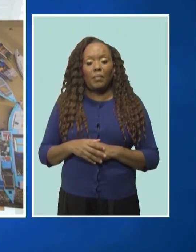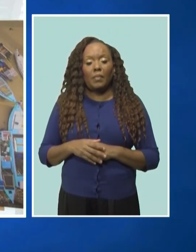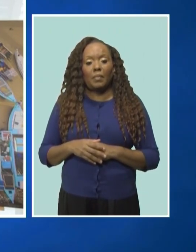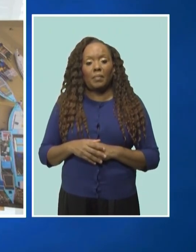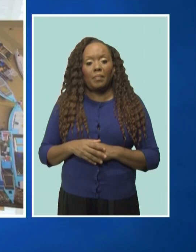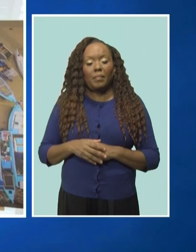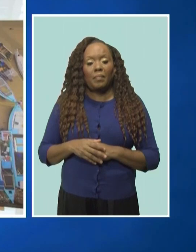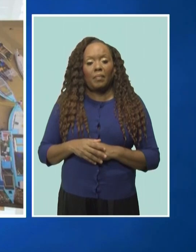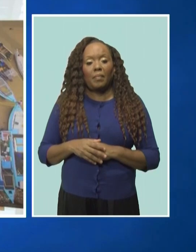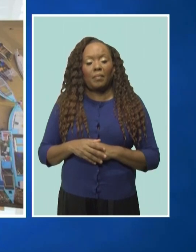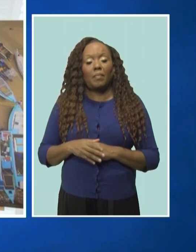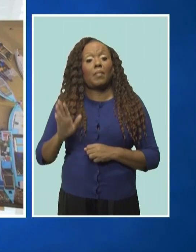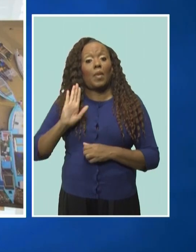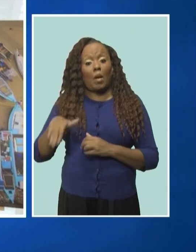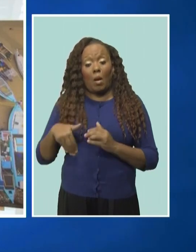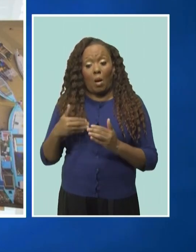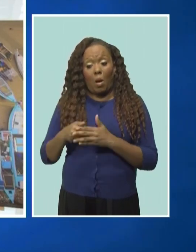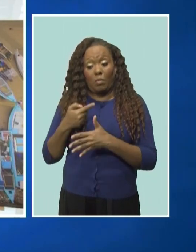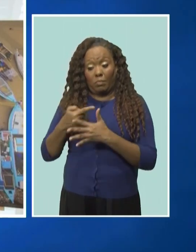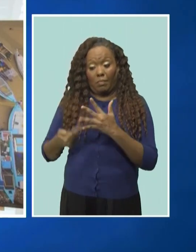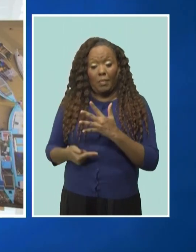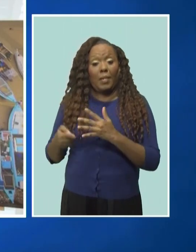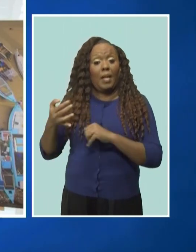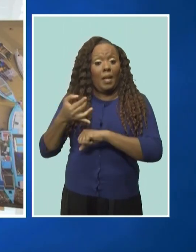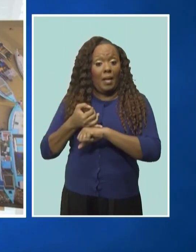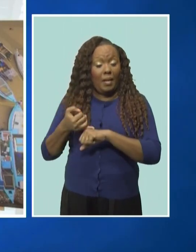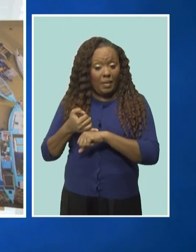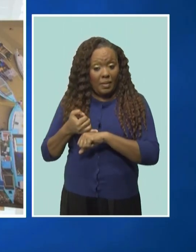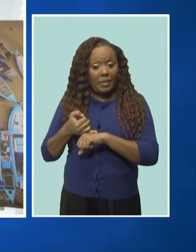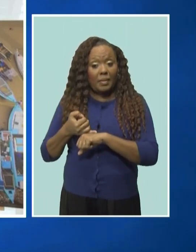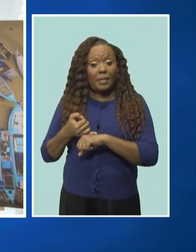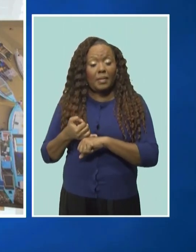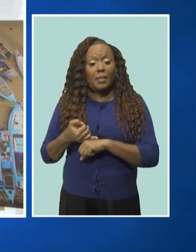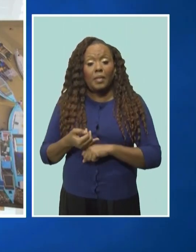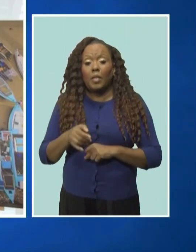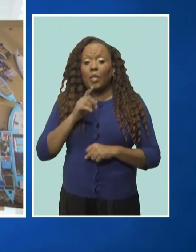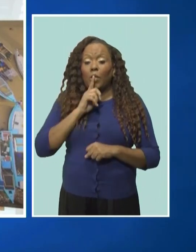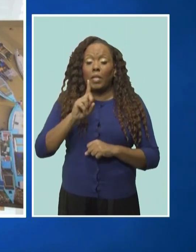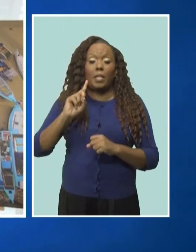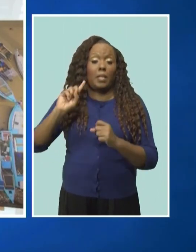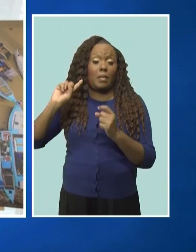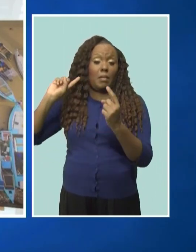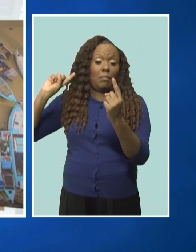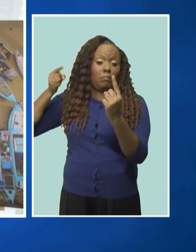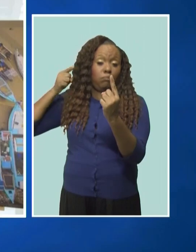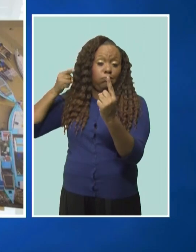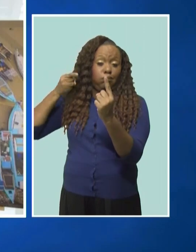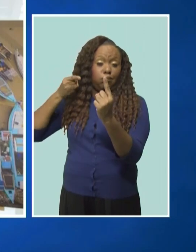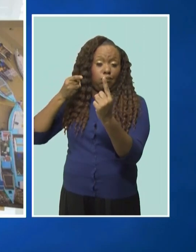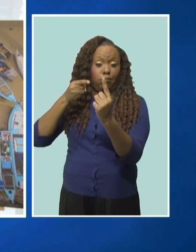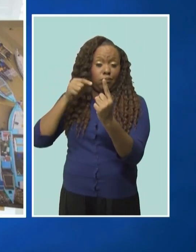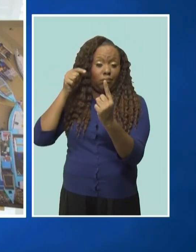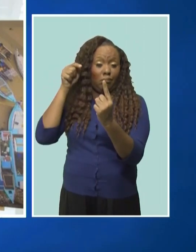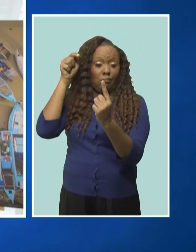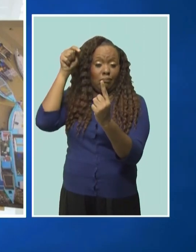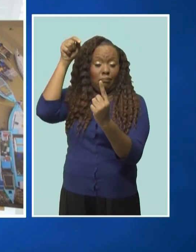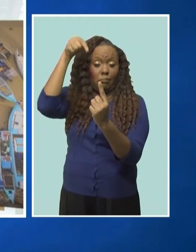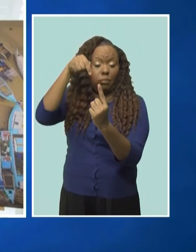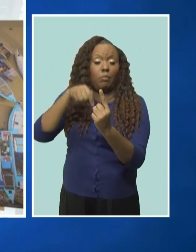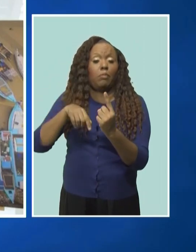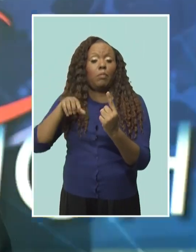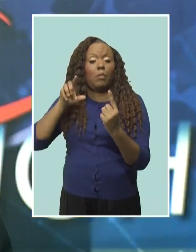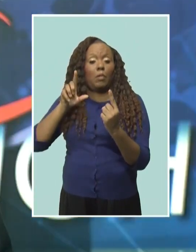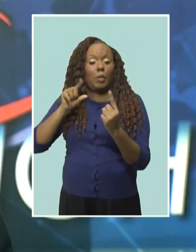track, mostly, in achieving the 25 by 2025 targets set by